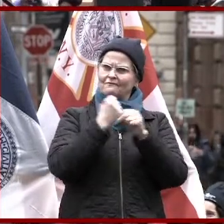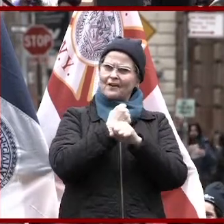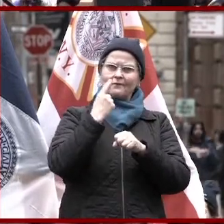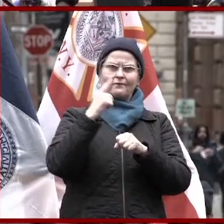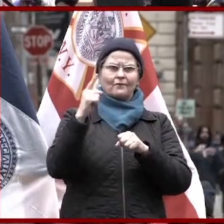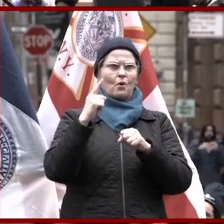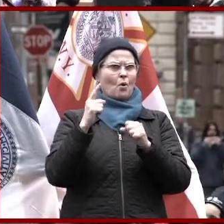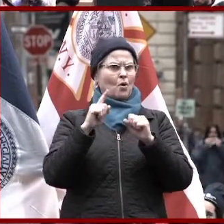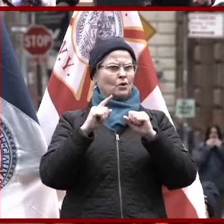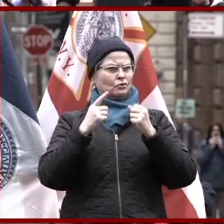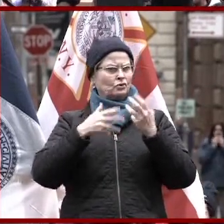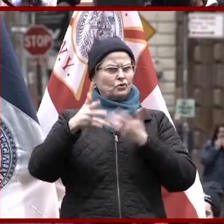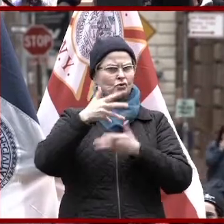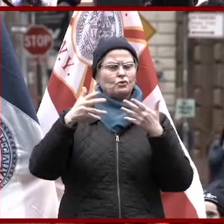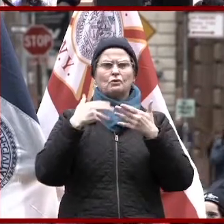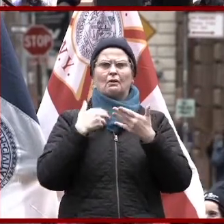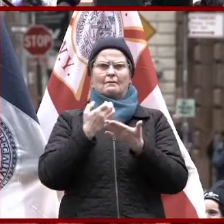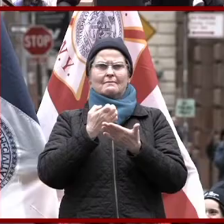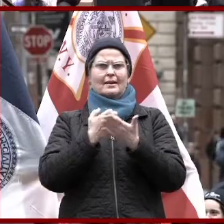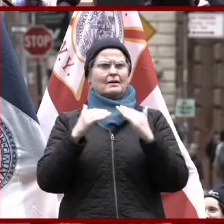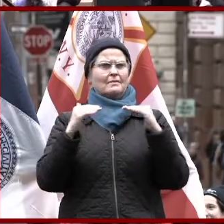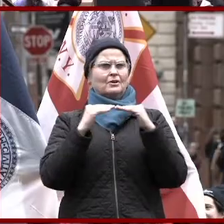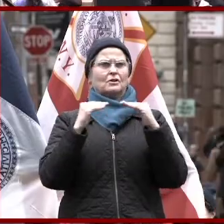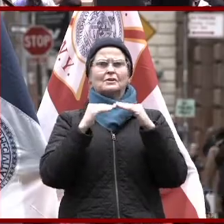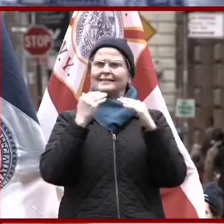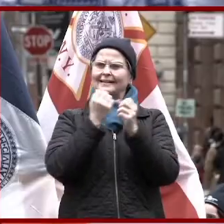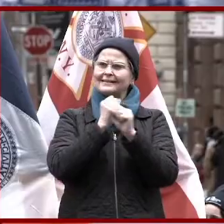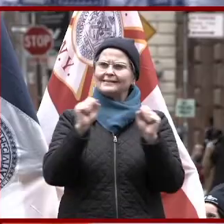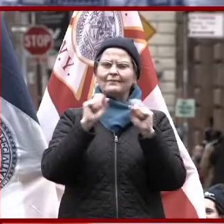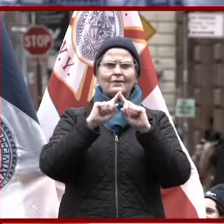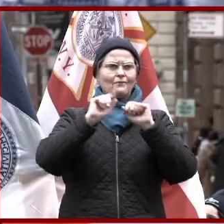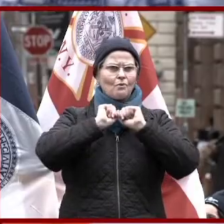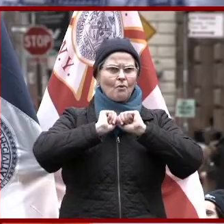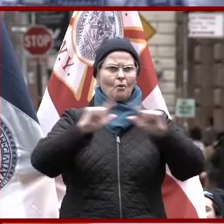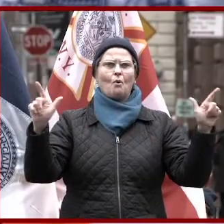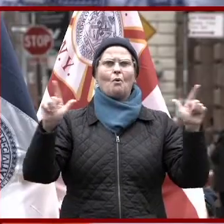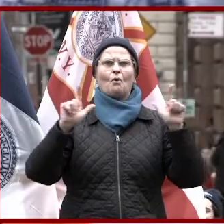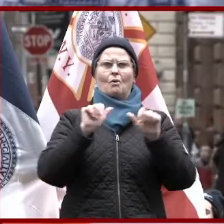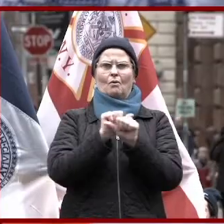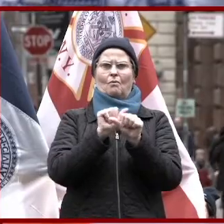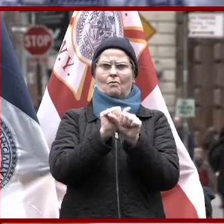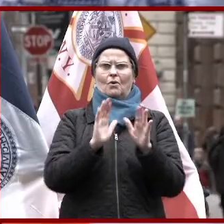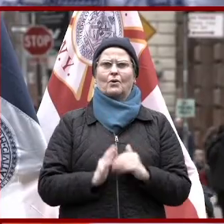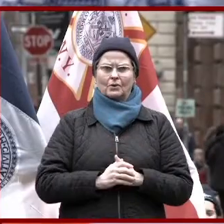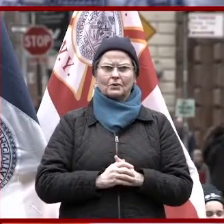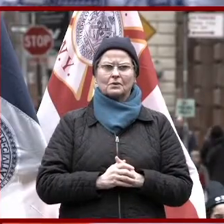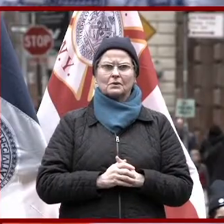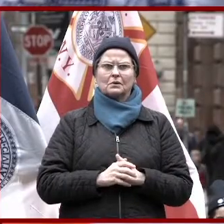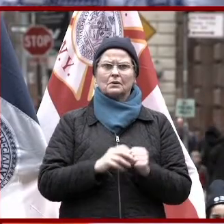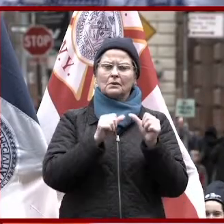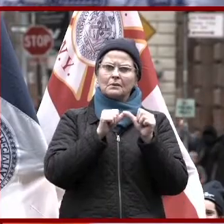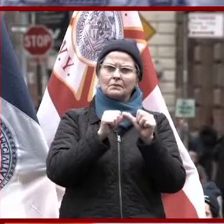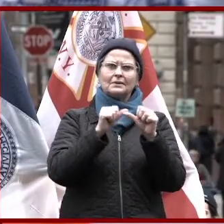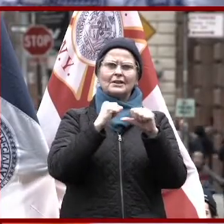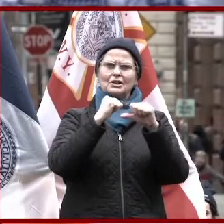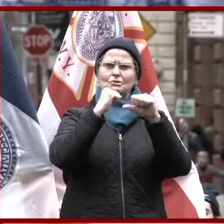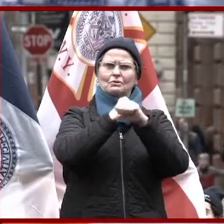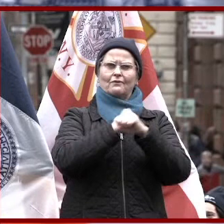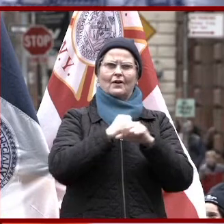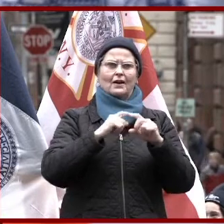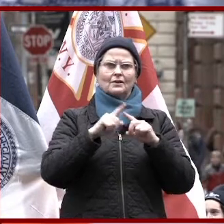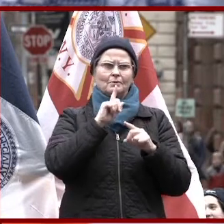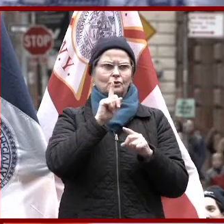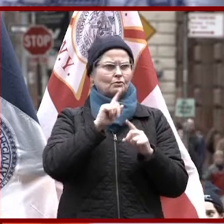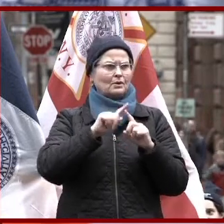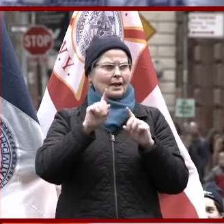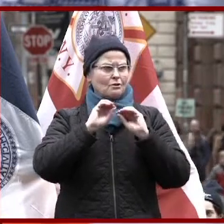justice and the safety of all of our workplaces. And we continue to fight to ensure that no worker ever